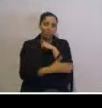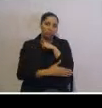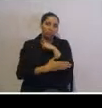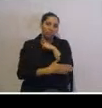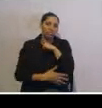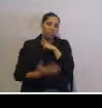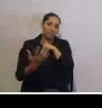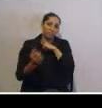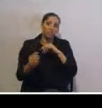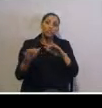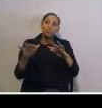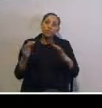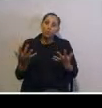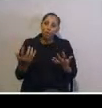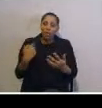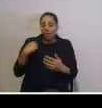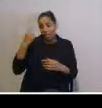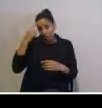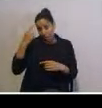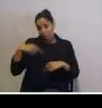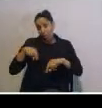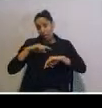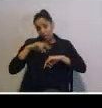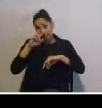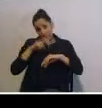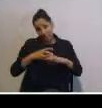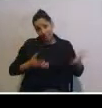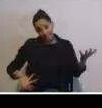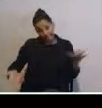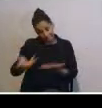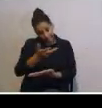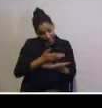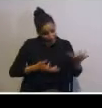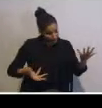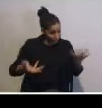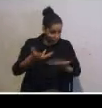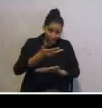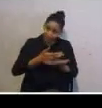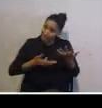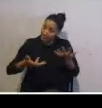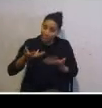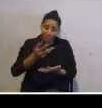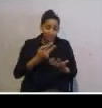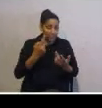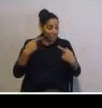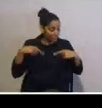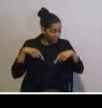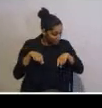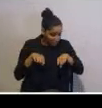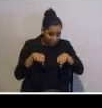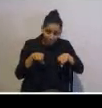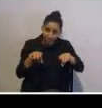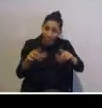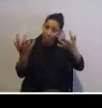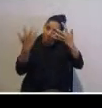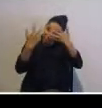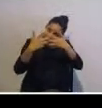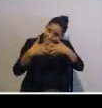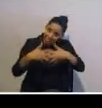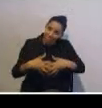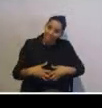So I think we really need to have a dialogue on this. Let's try to simultaneously harmonize the